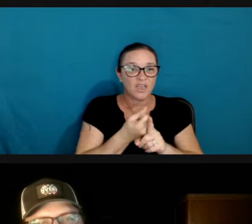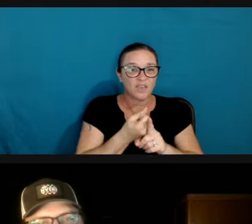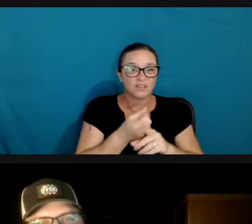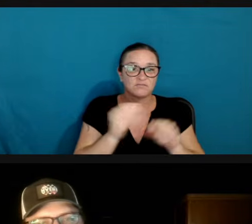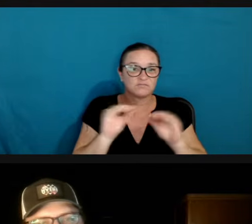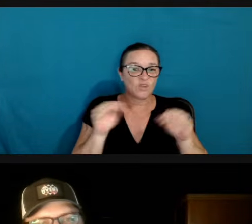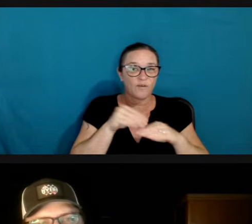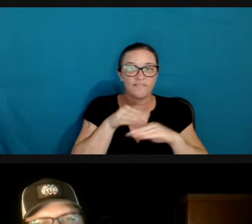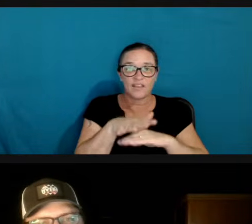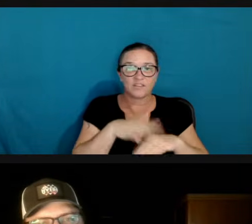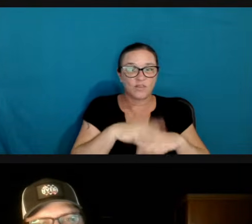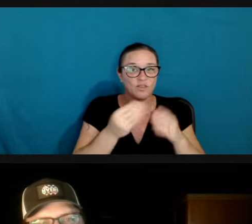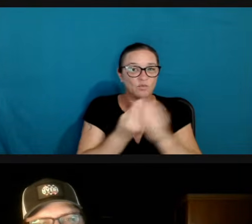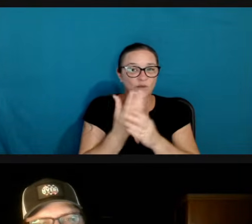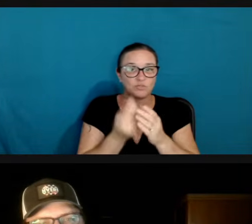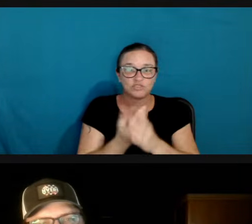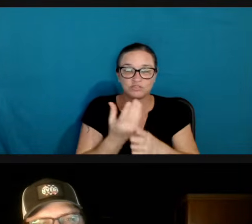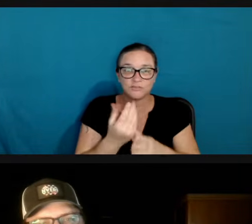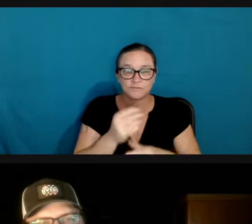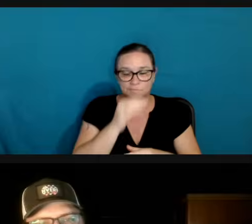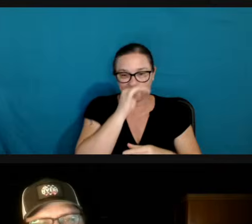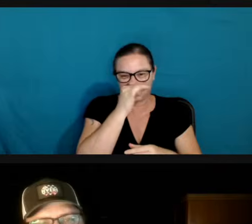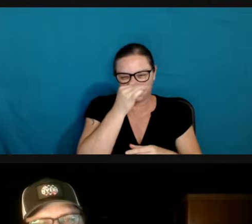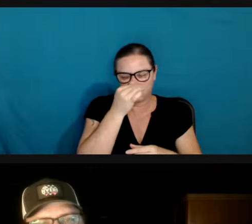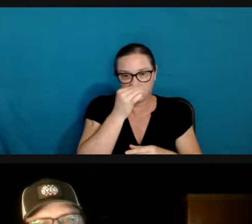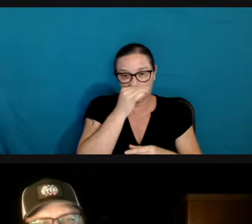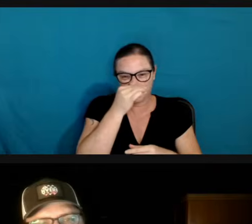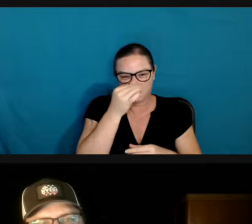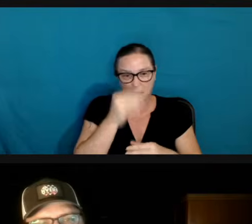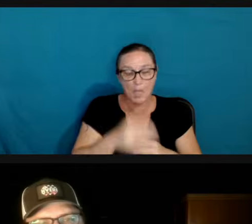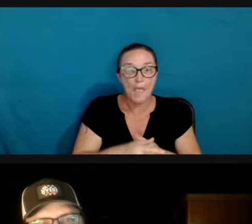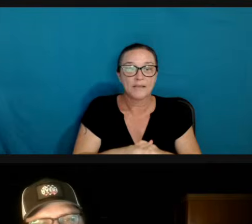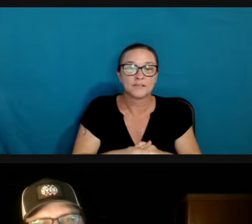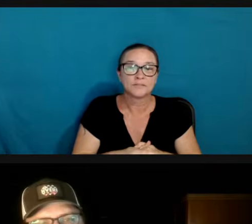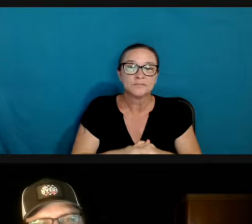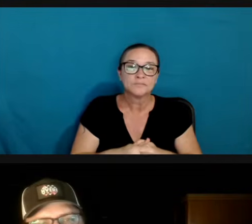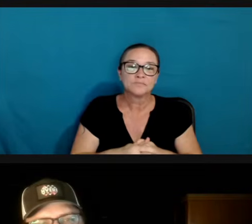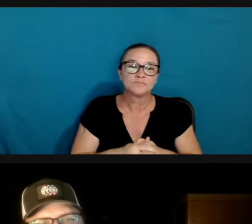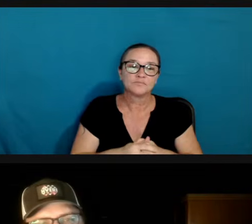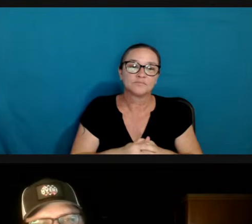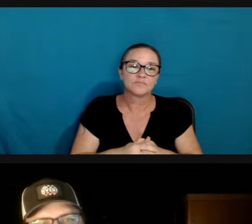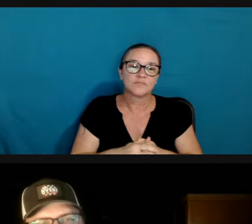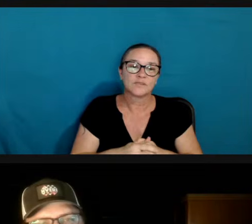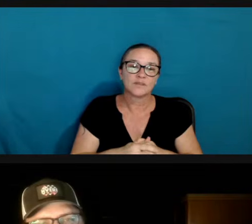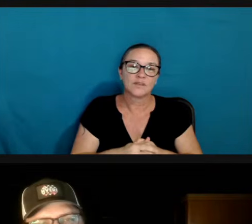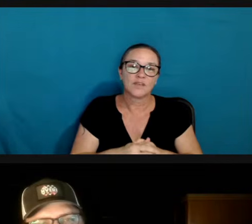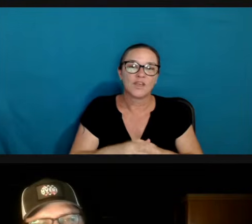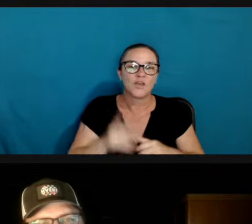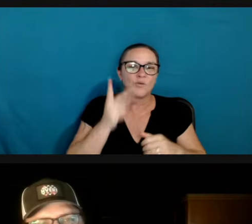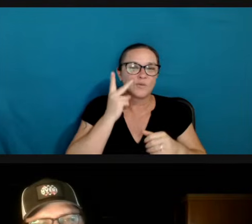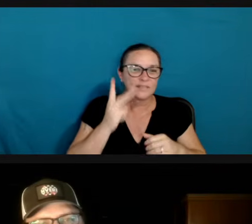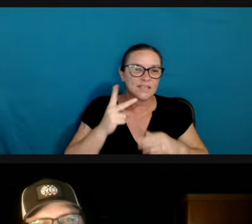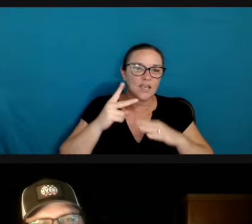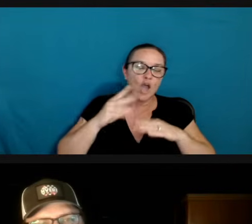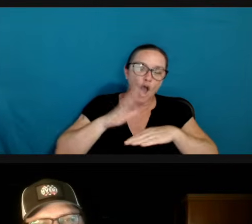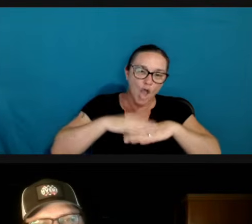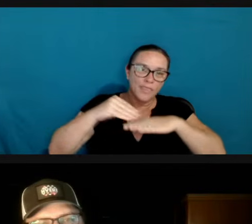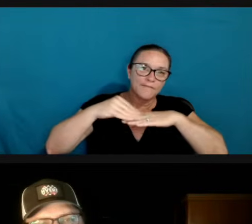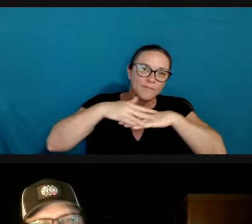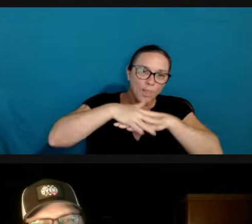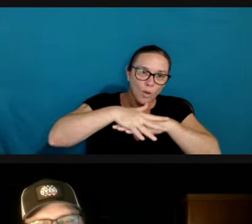eruption of the storm. We will see that there, been minor effects on the lava flows themselves, the